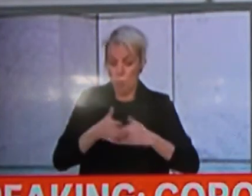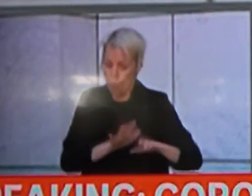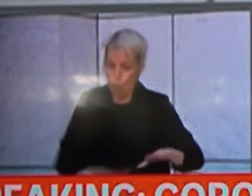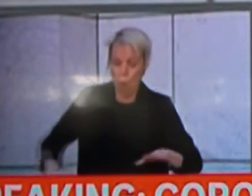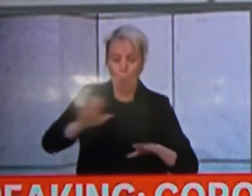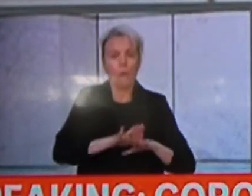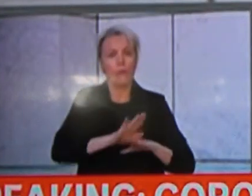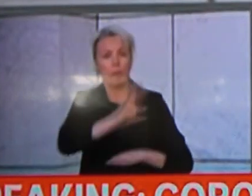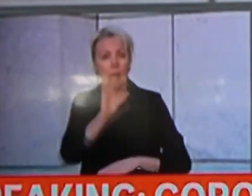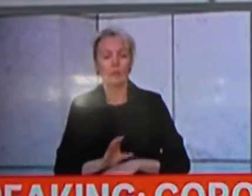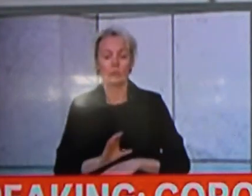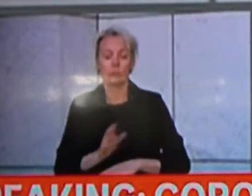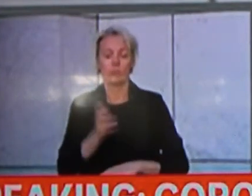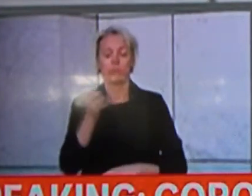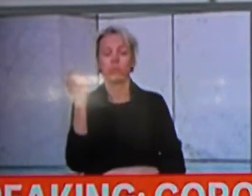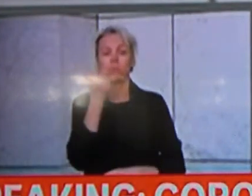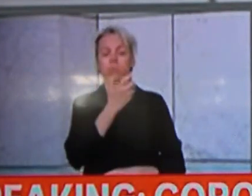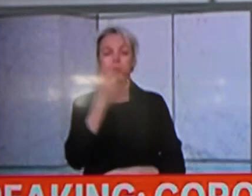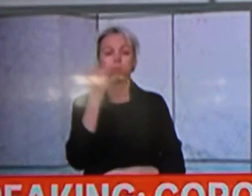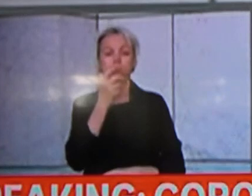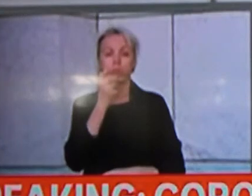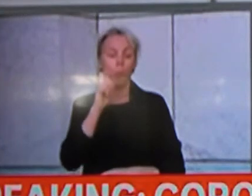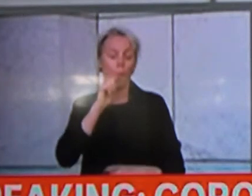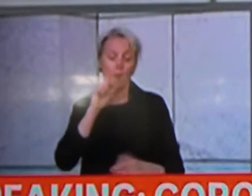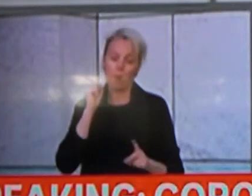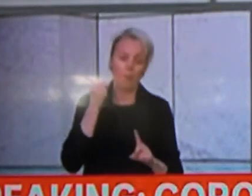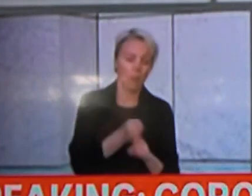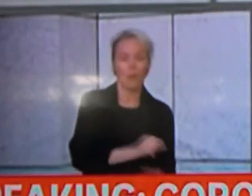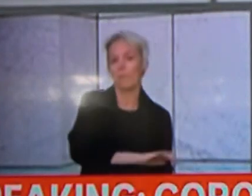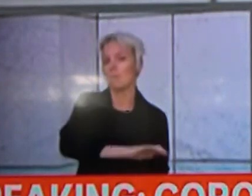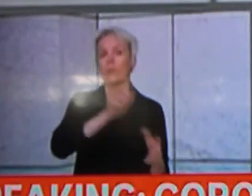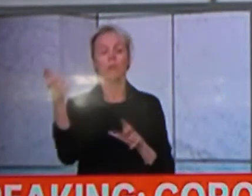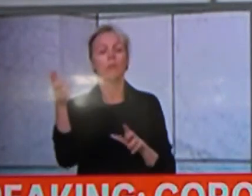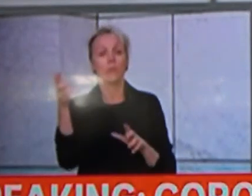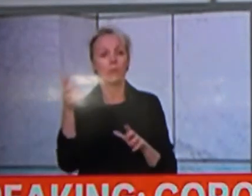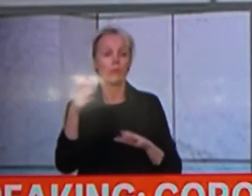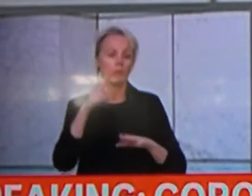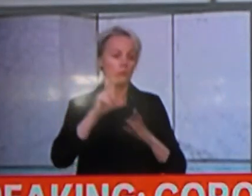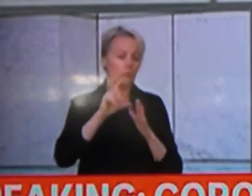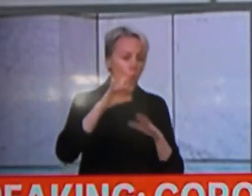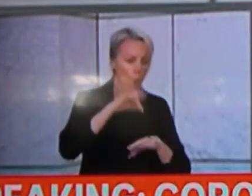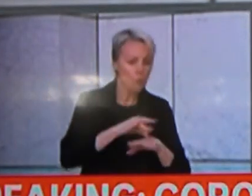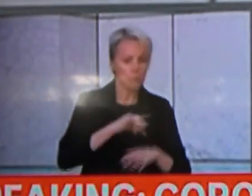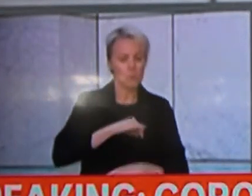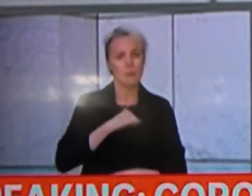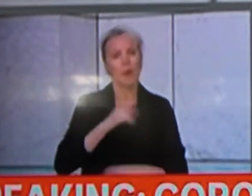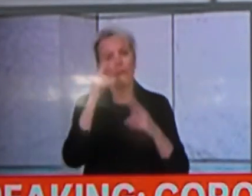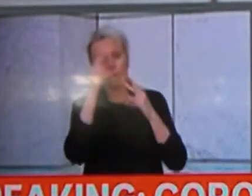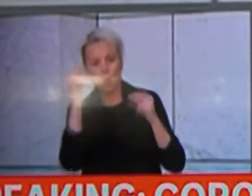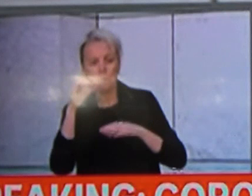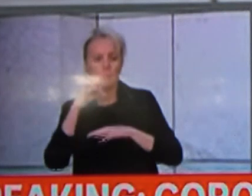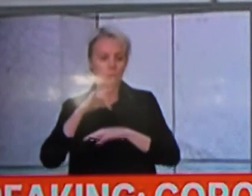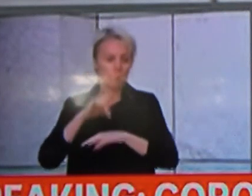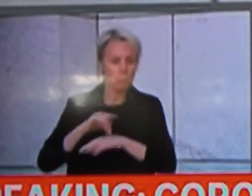would seriously impact and disrupt the health workforce that is needed to save lives. And so that is a